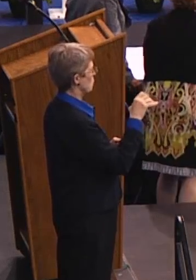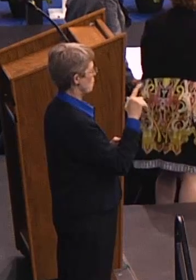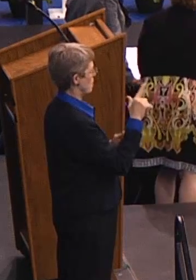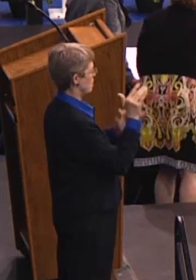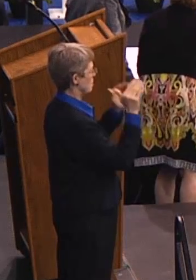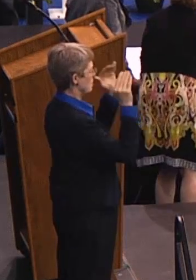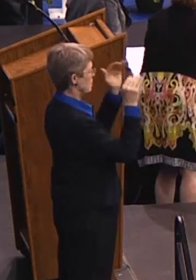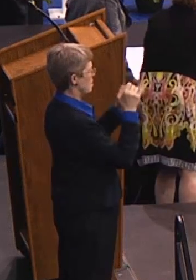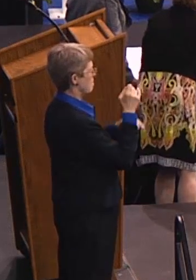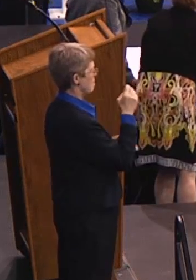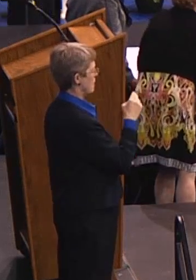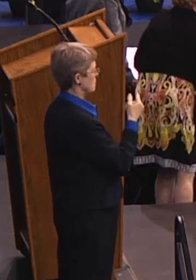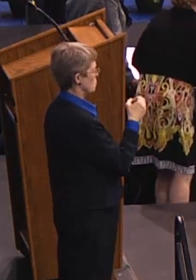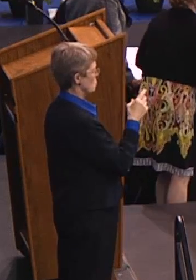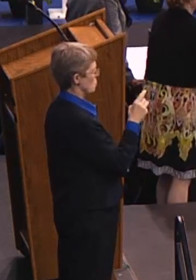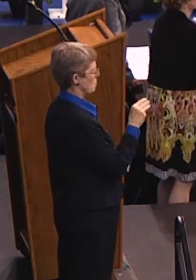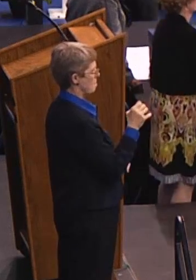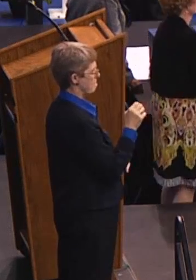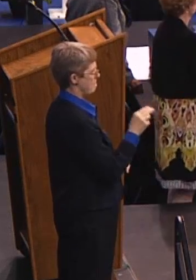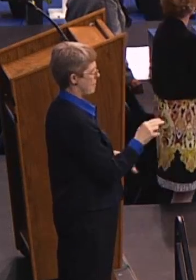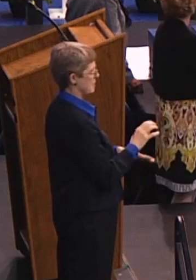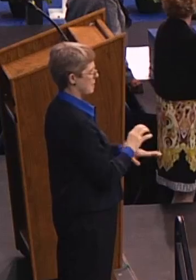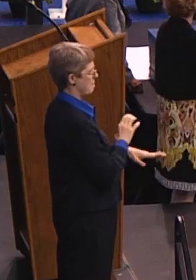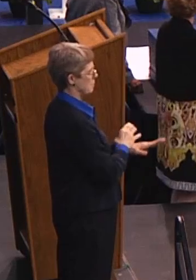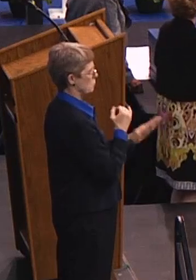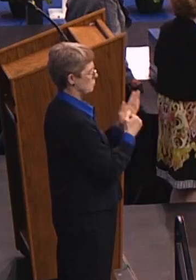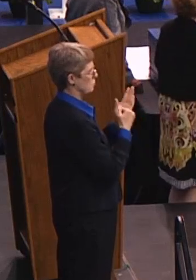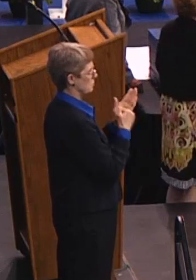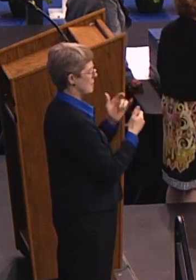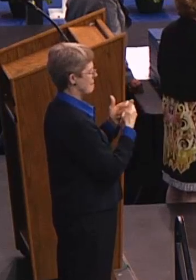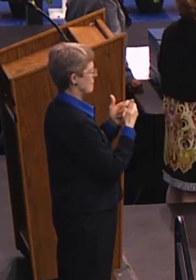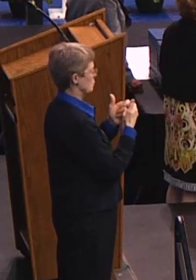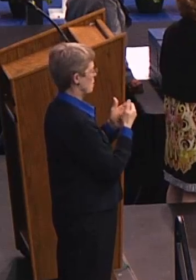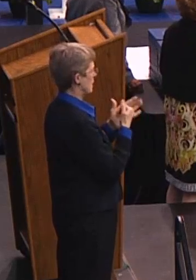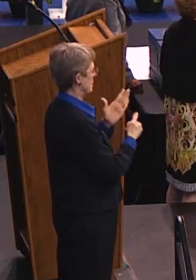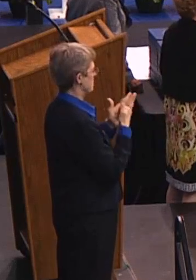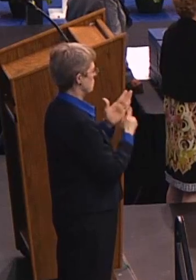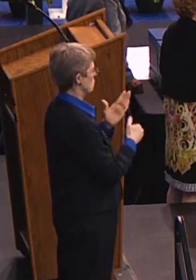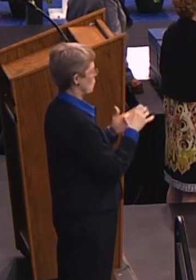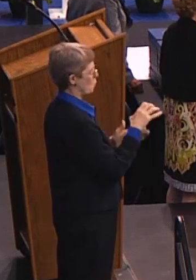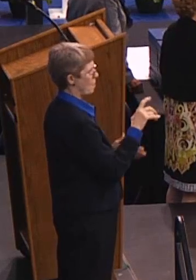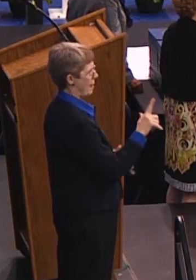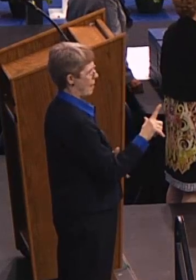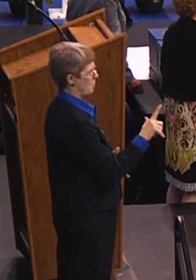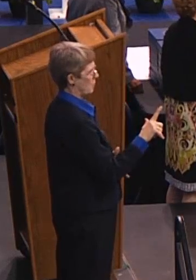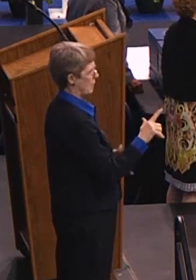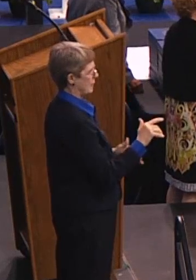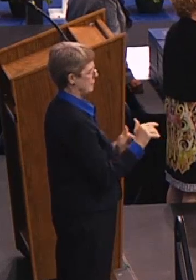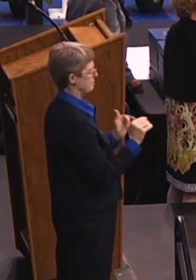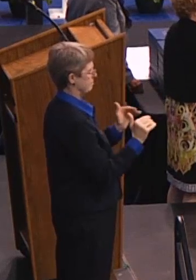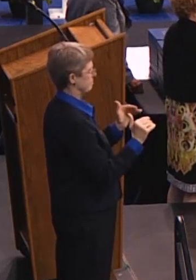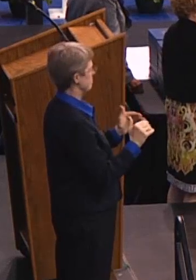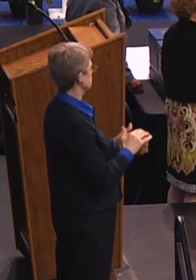Mason Delton Goodman, Computer Graphics, Electronic Imaging, cum laude.